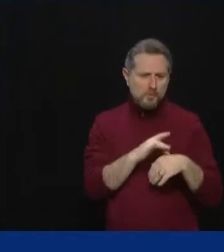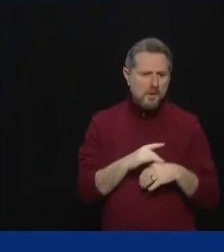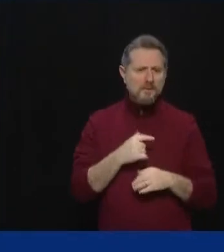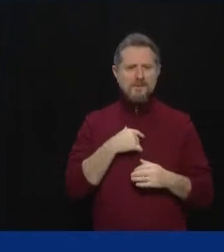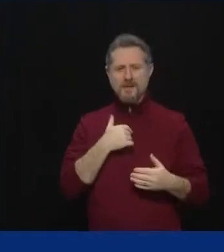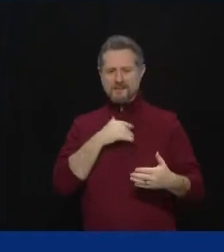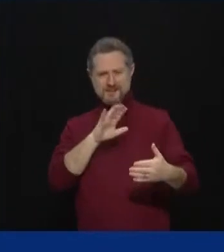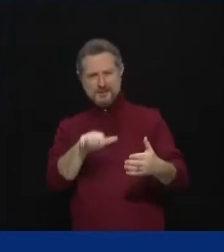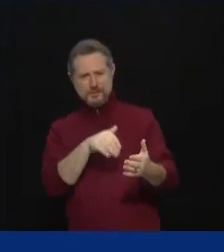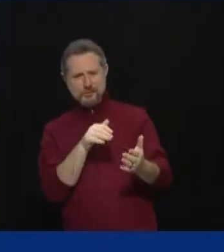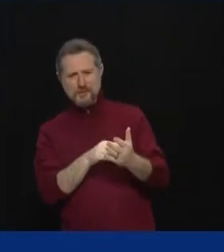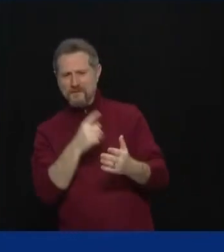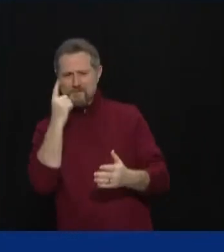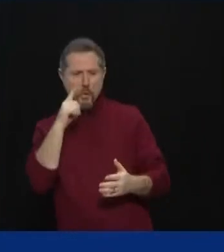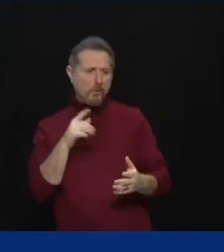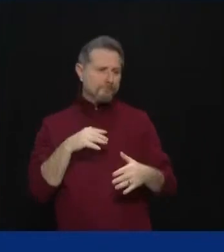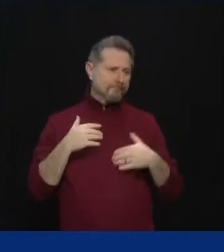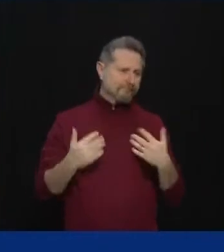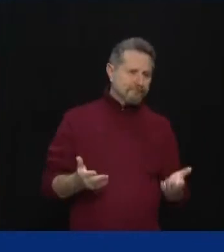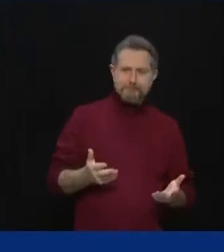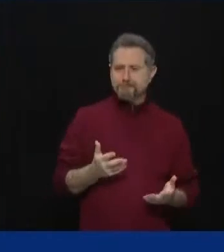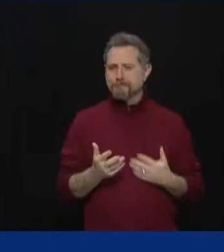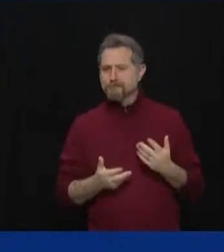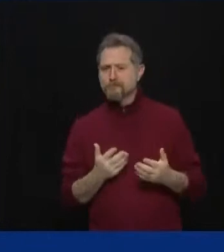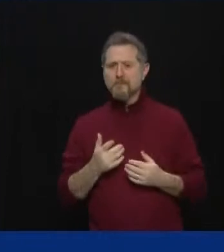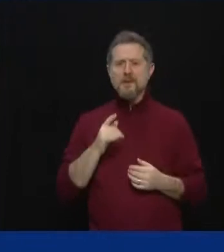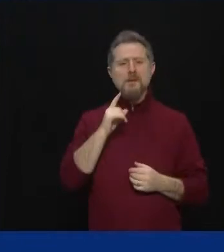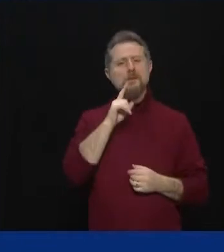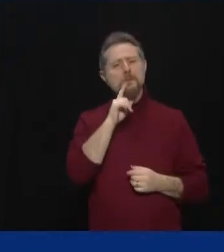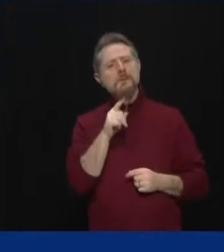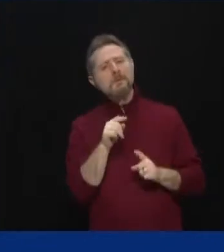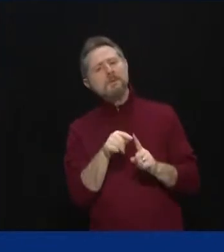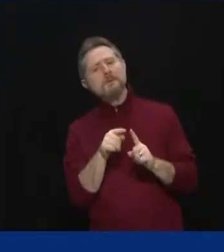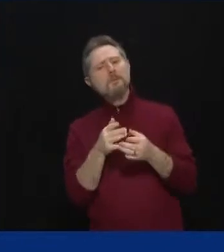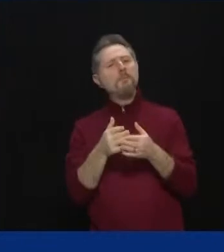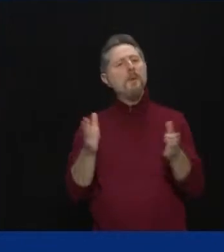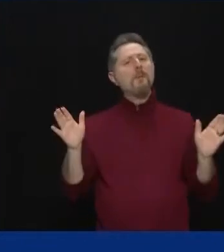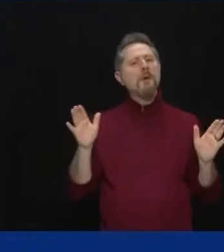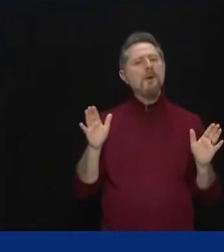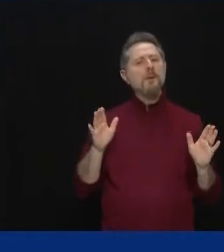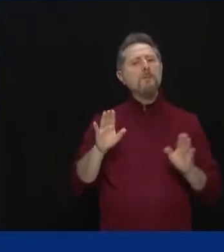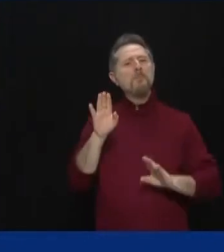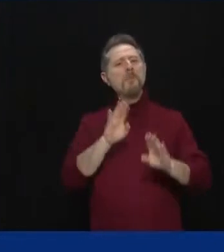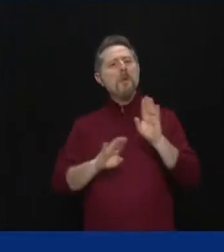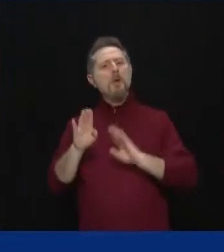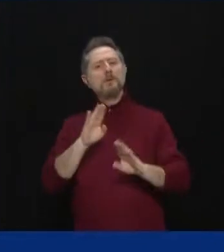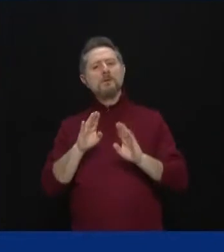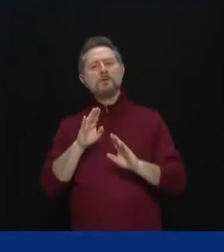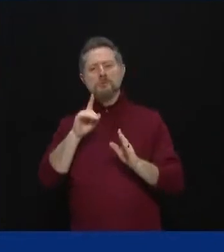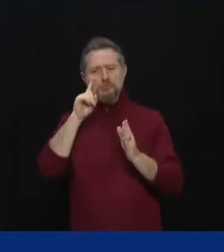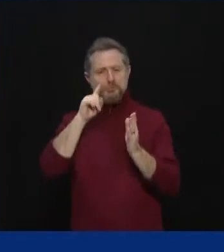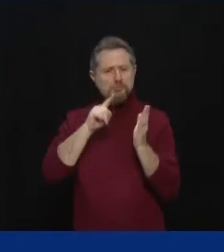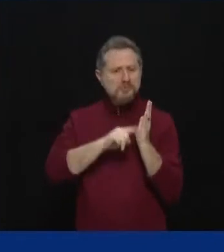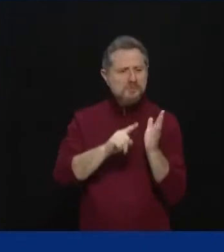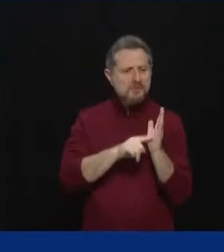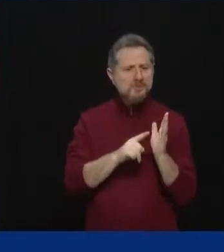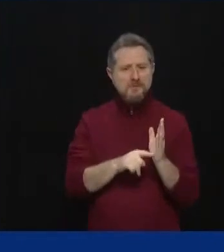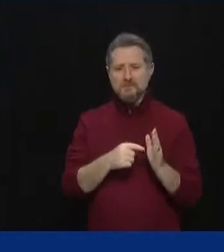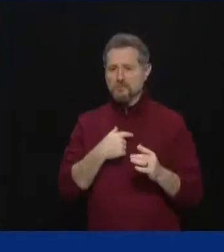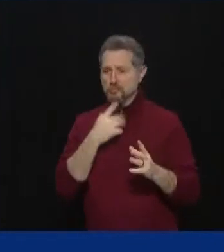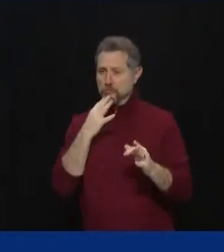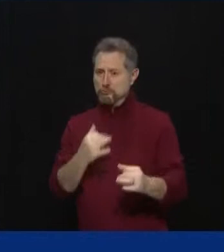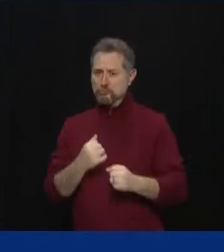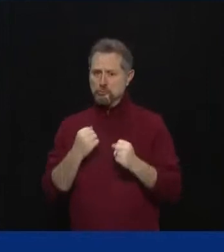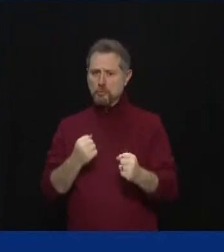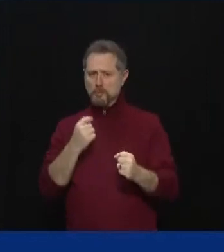for a very widely recognized biomedical research establishment in New York State,